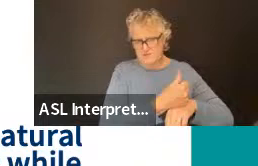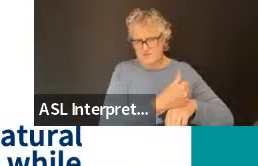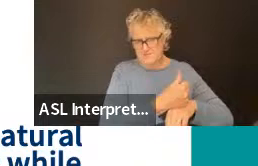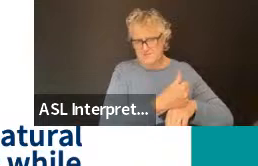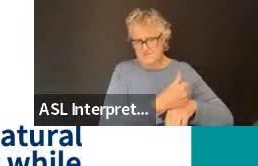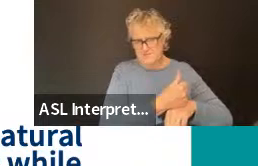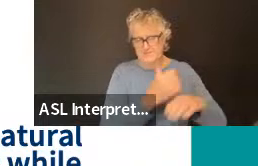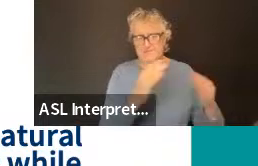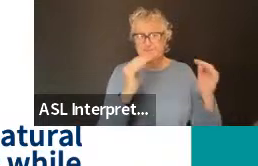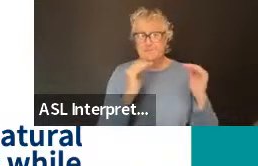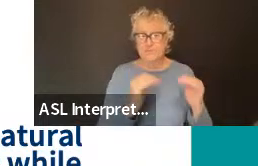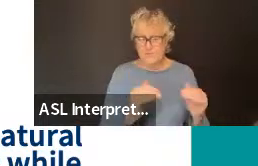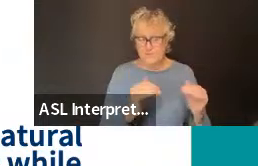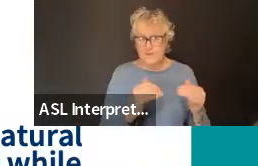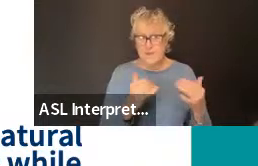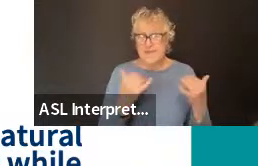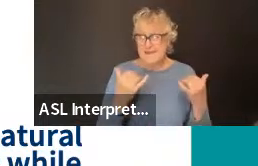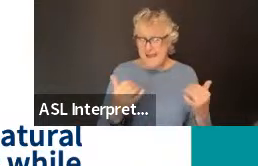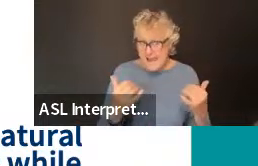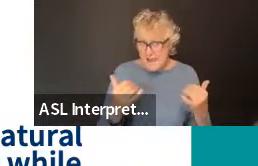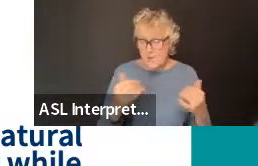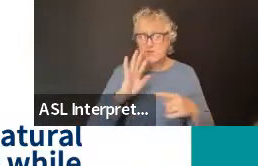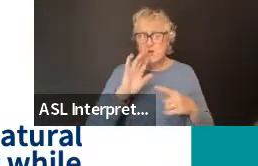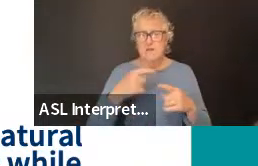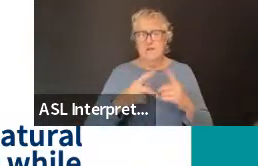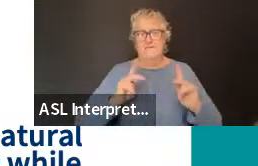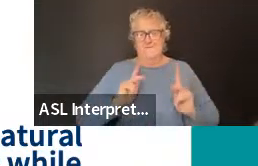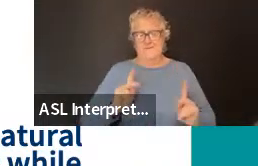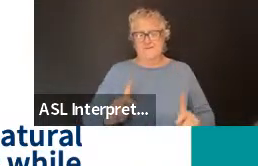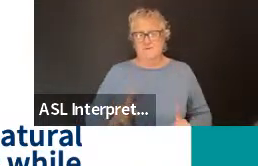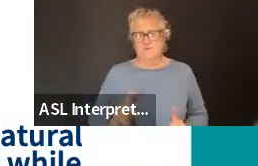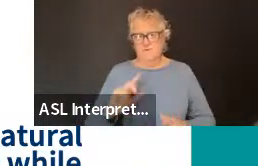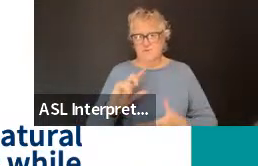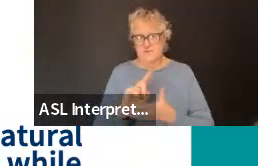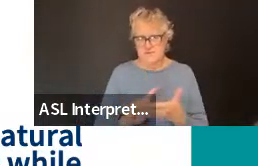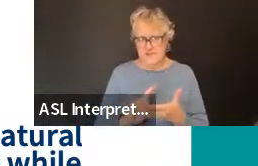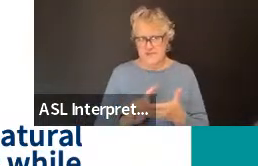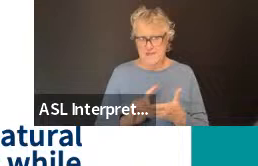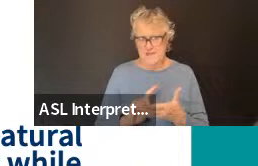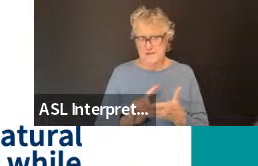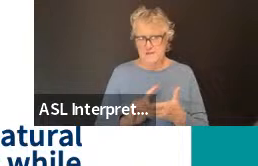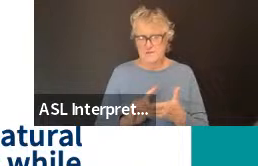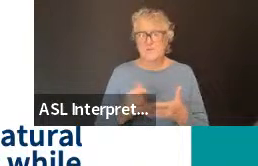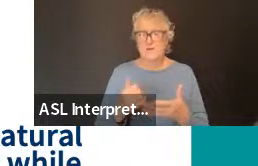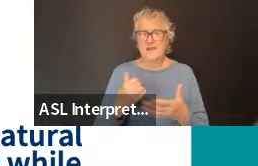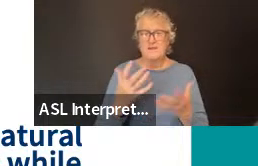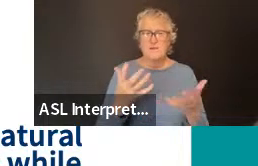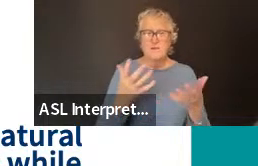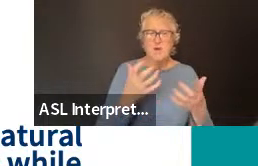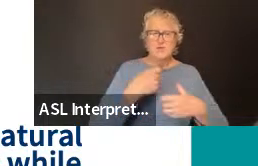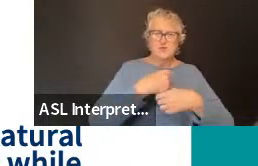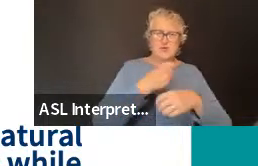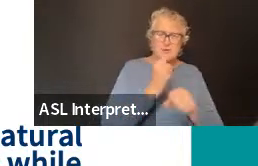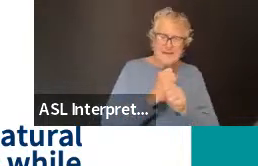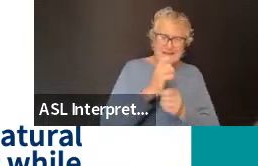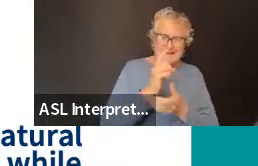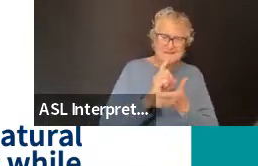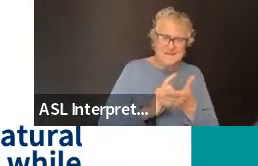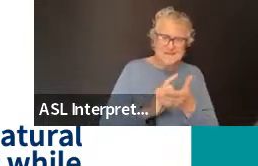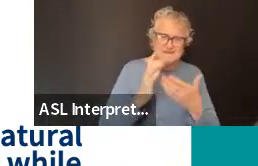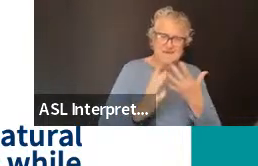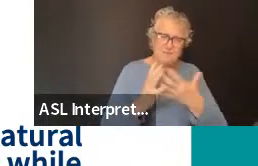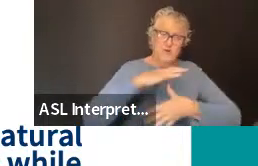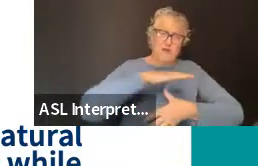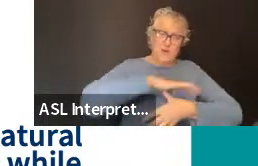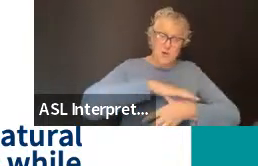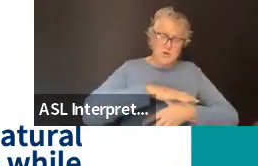So now in the category of physical design, we have create designs that prioritize the preservation and enhancement of natural